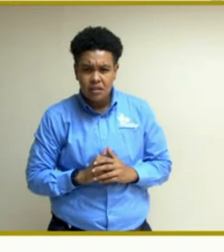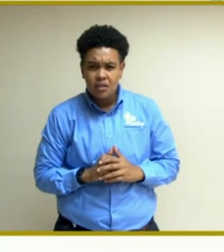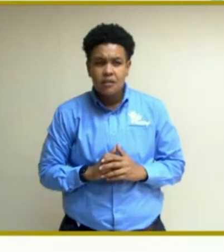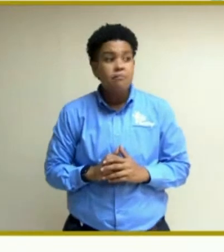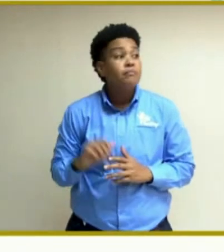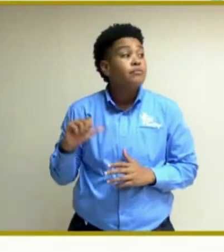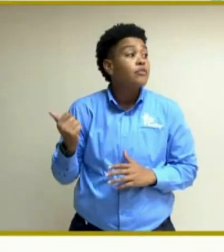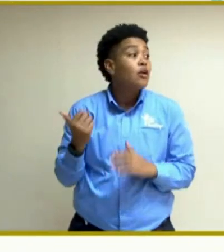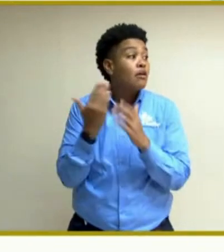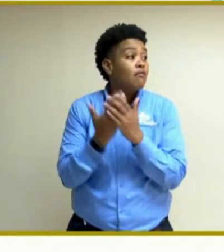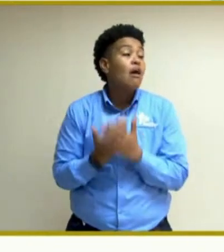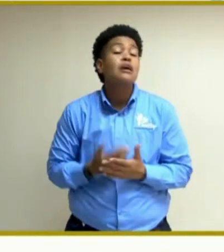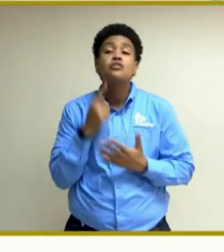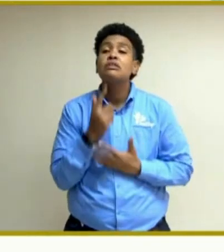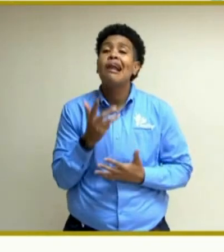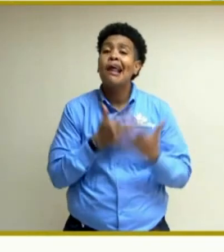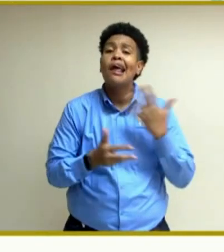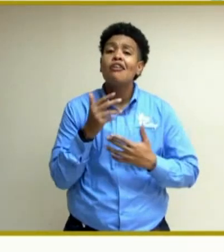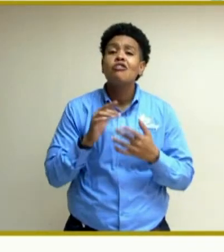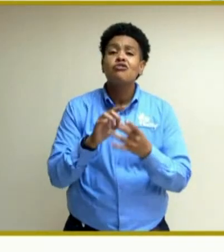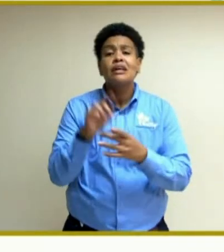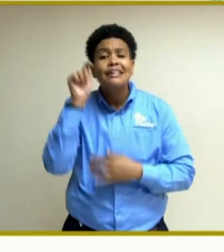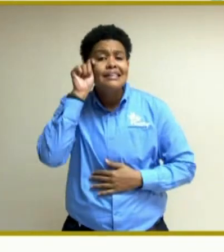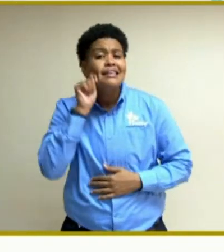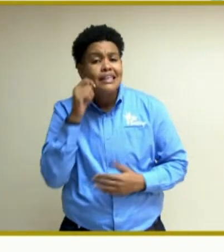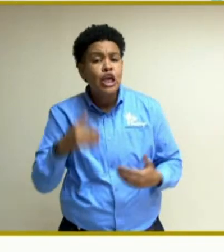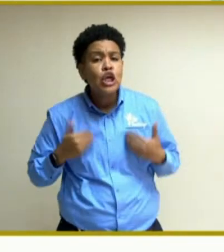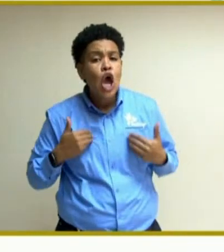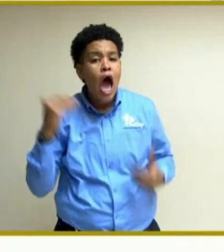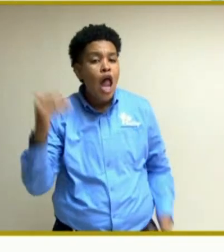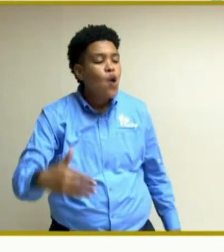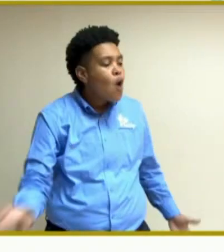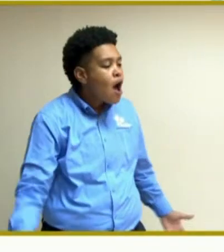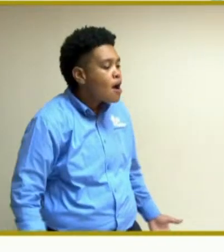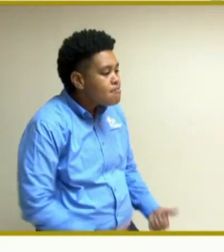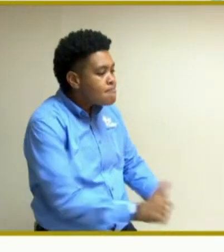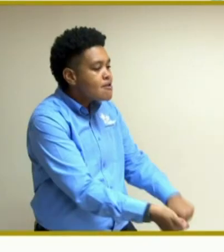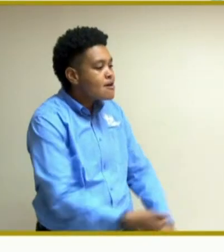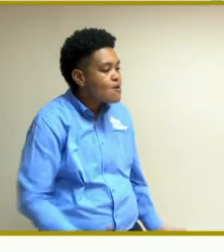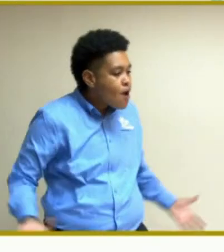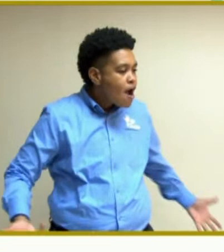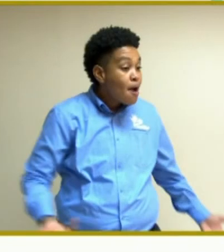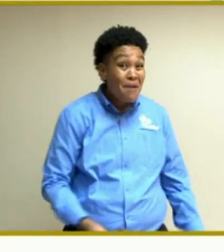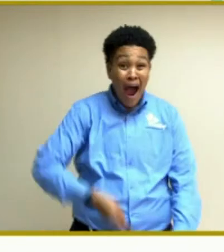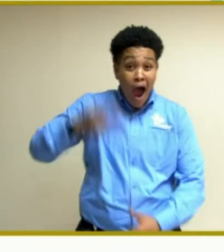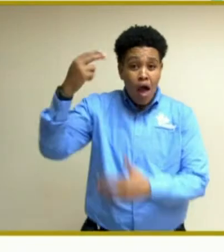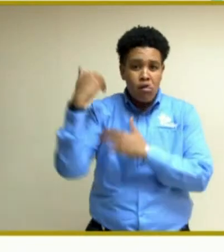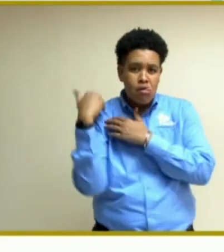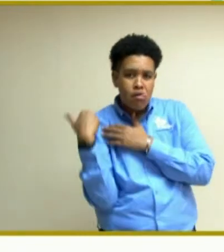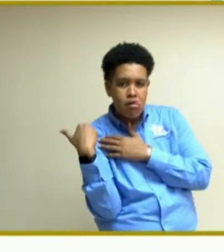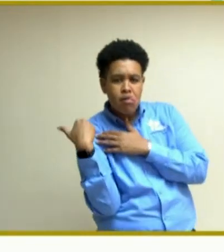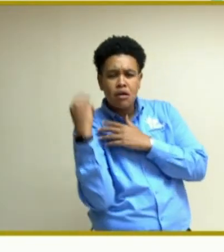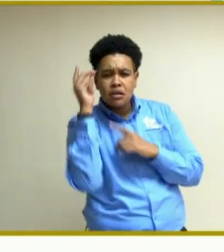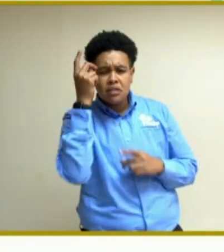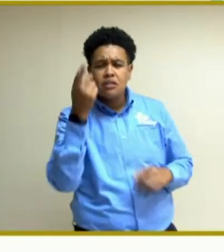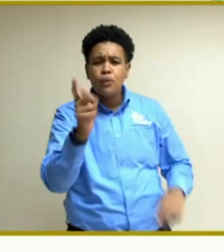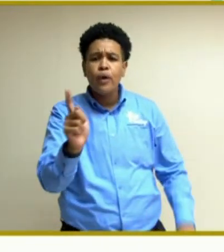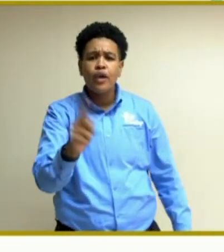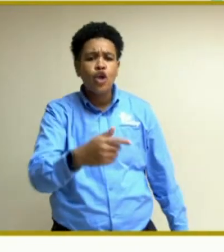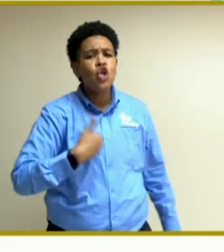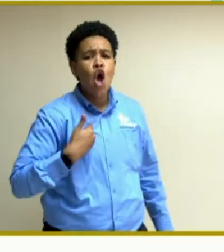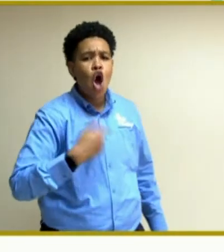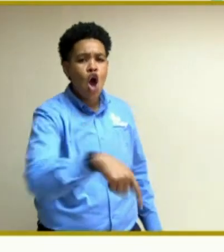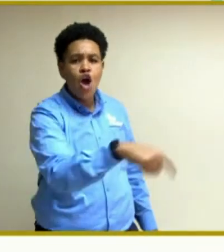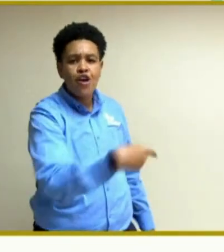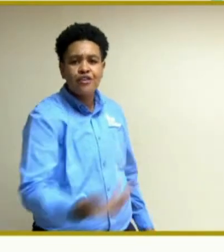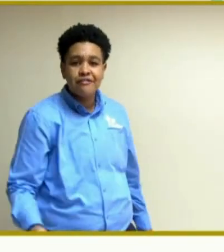Other factor, interaction among teens and young adults. The highest burden of the disease is among the young